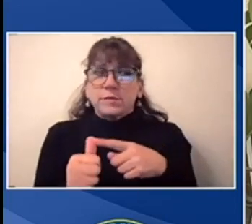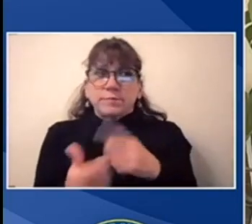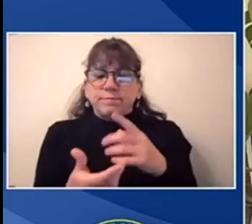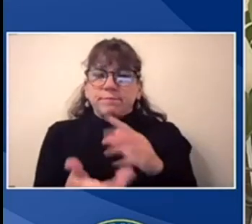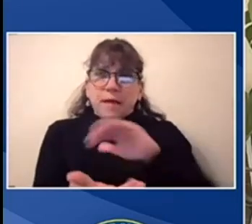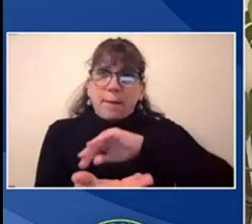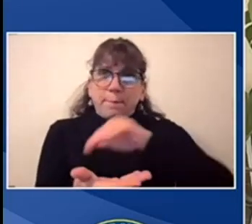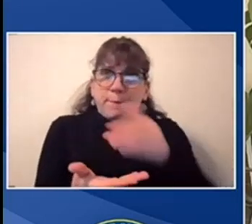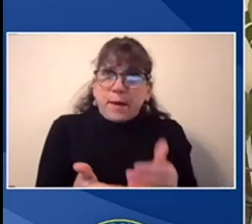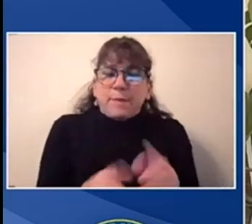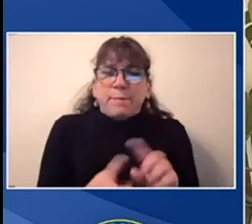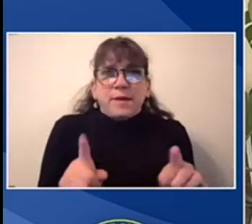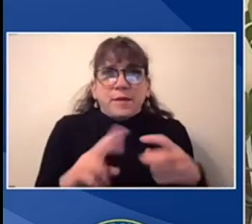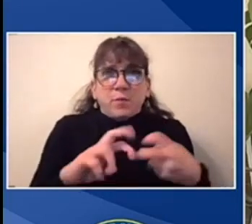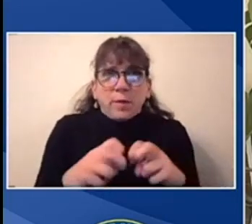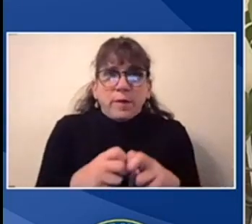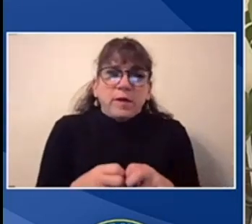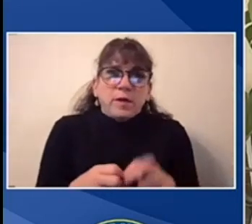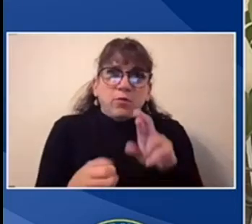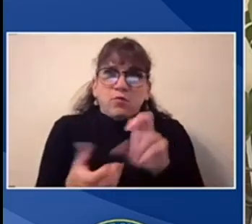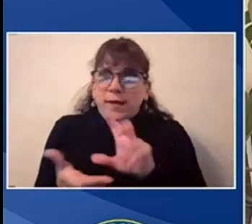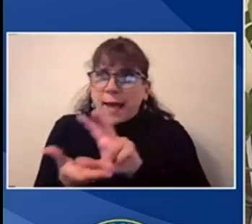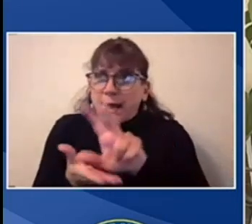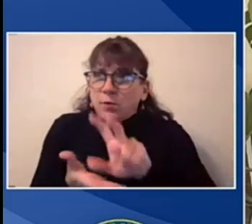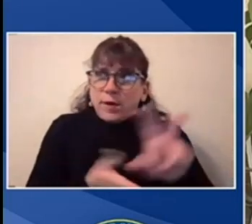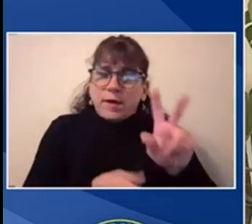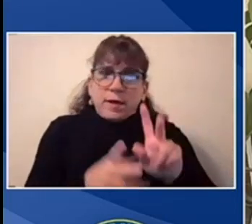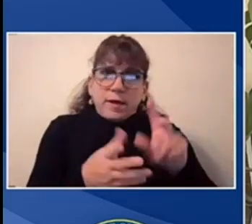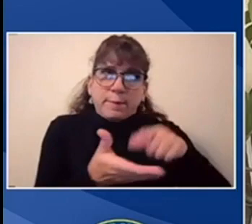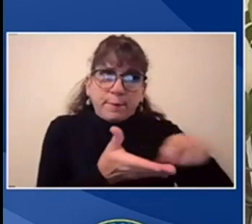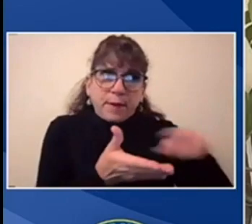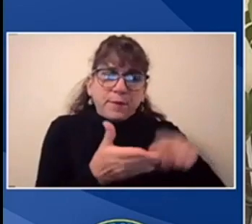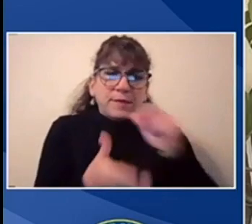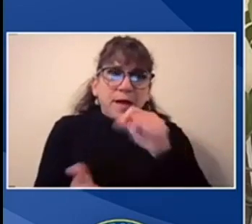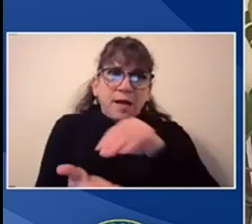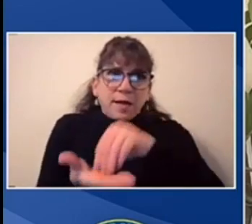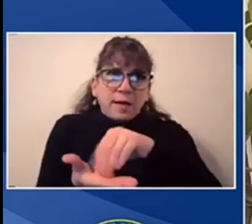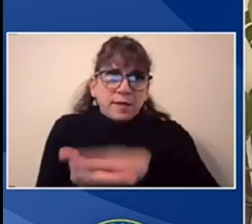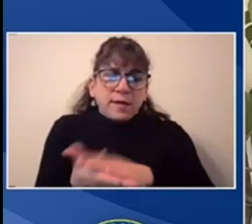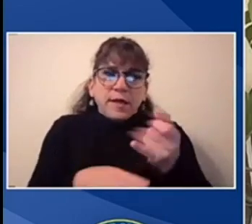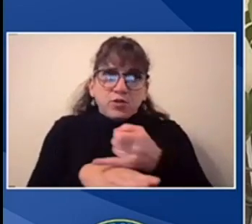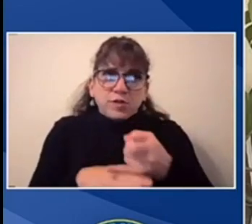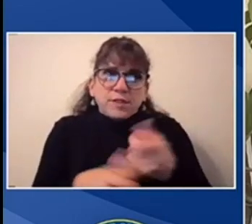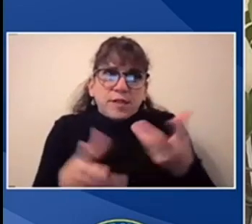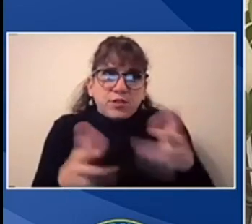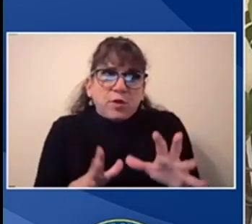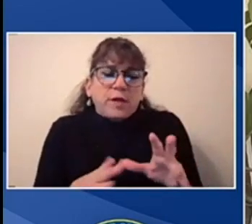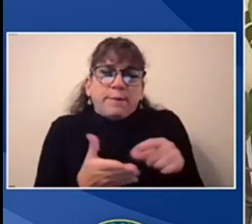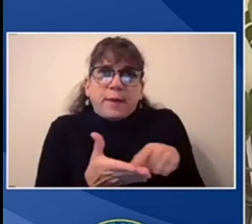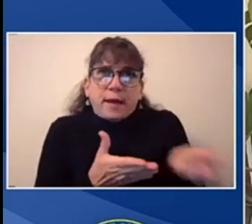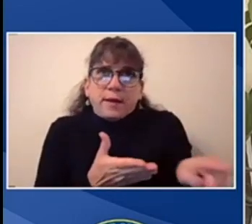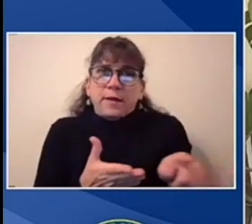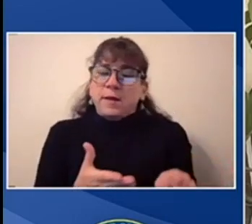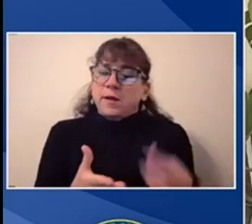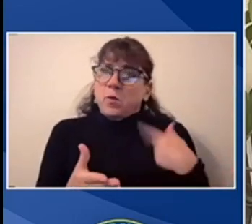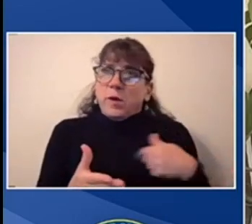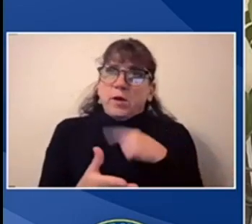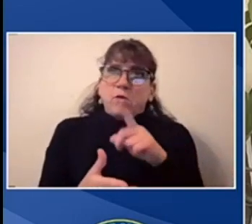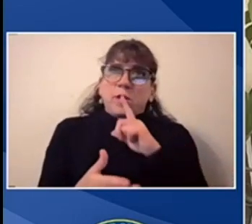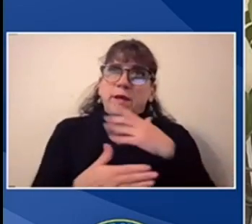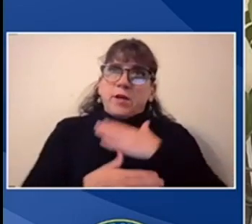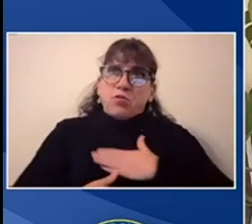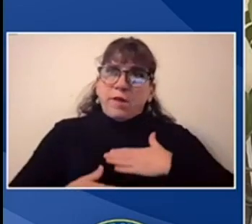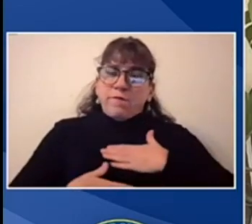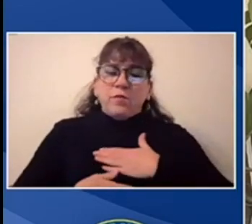is reallocating payments, not being able to capture interest that has been capitalized. And so we are very grateful